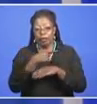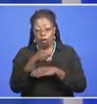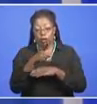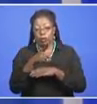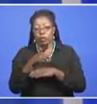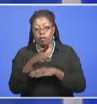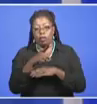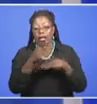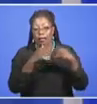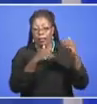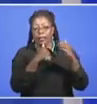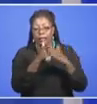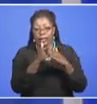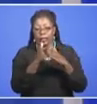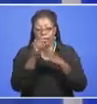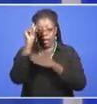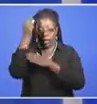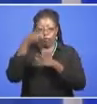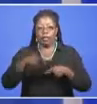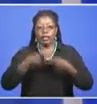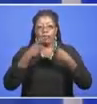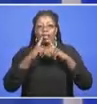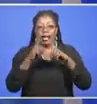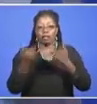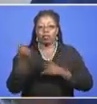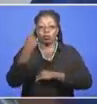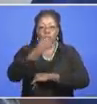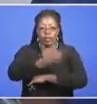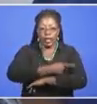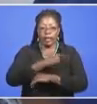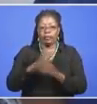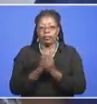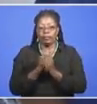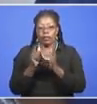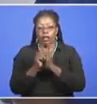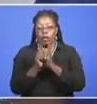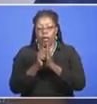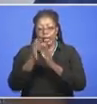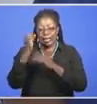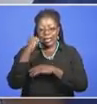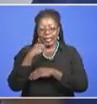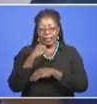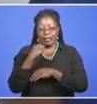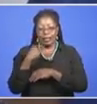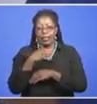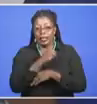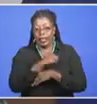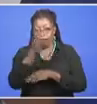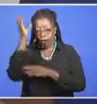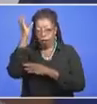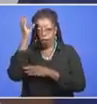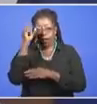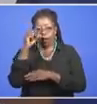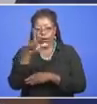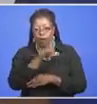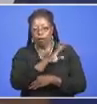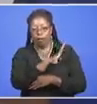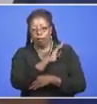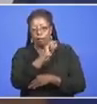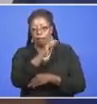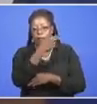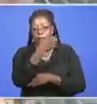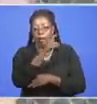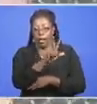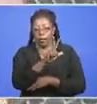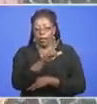that government officials provided the answer today. Attorney General Senator the Honorable Carl Bethel responding to whether government